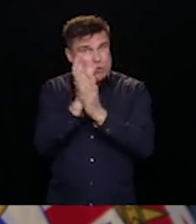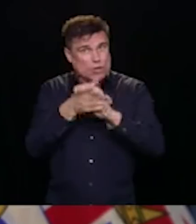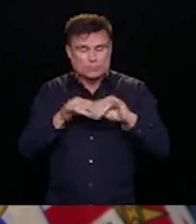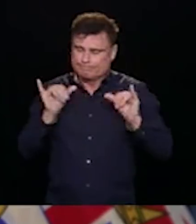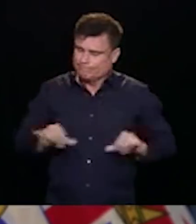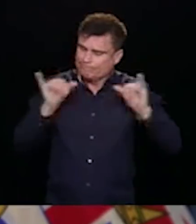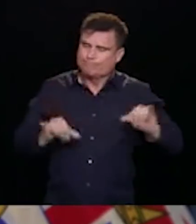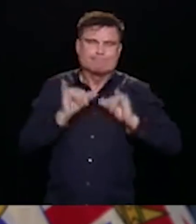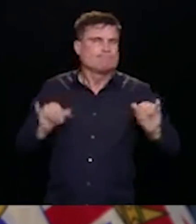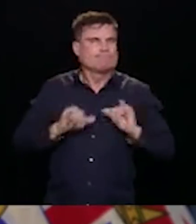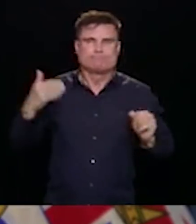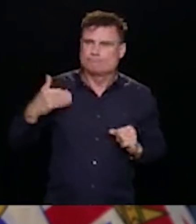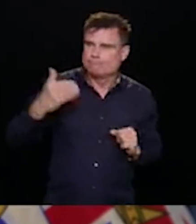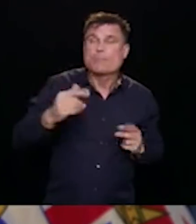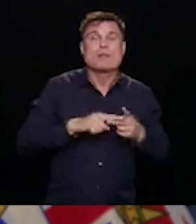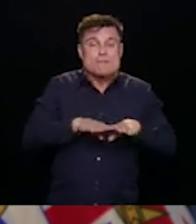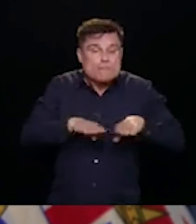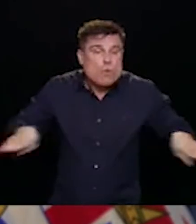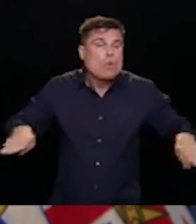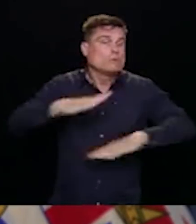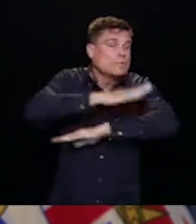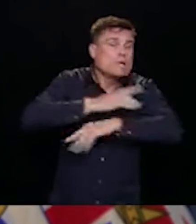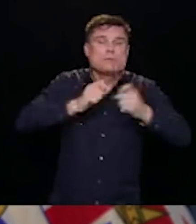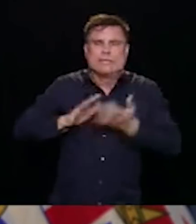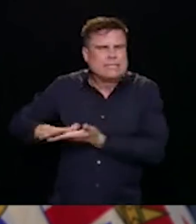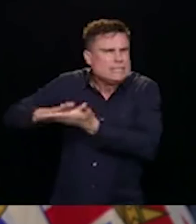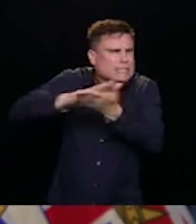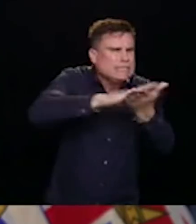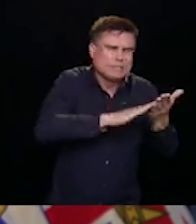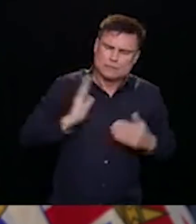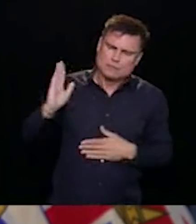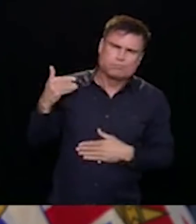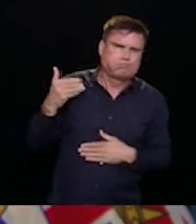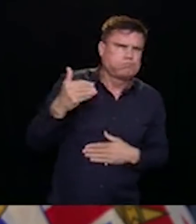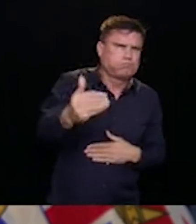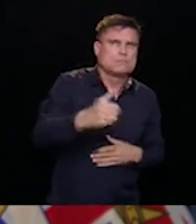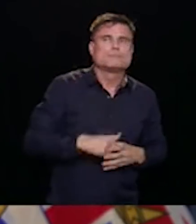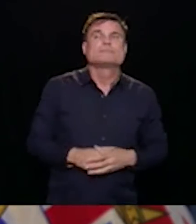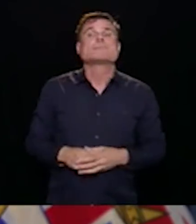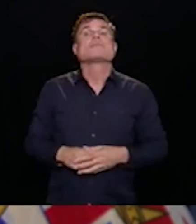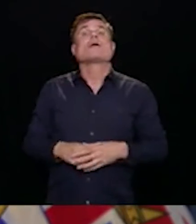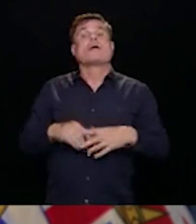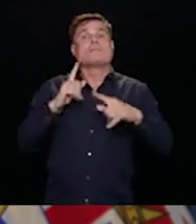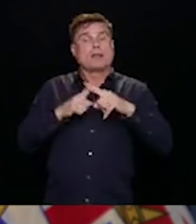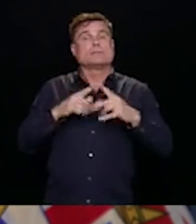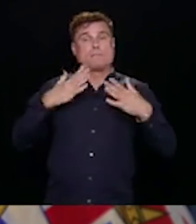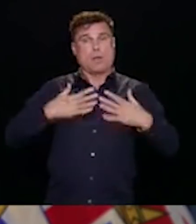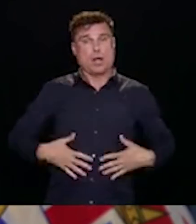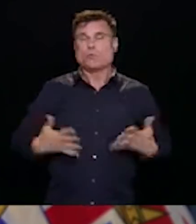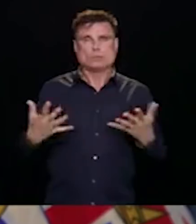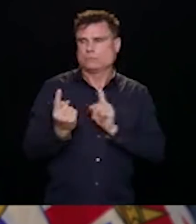high-touch environments to make sure that we reduce the risk of contacting the virus. Maintaining our